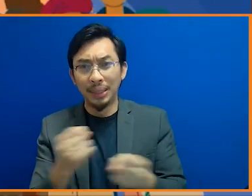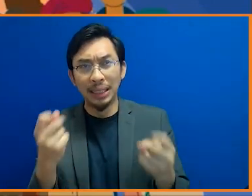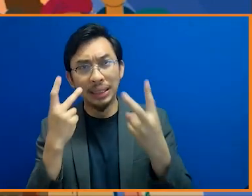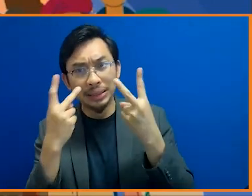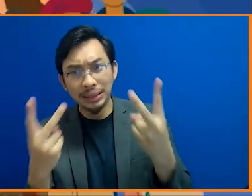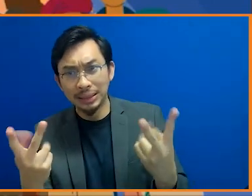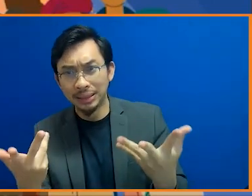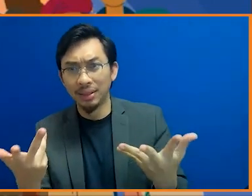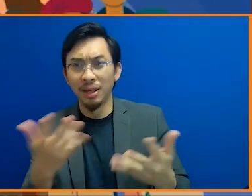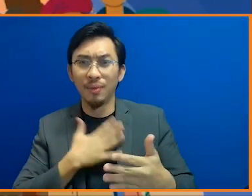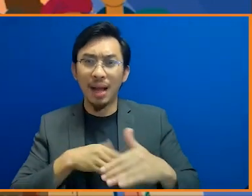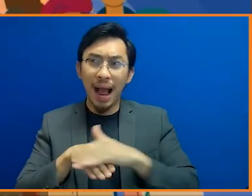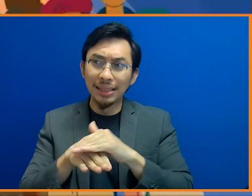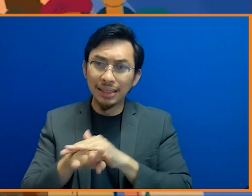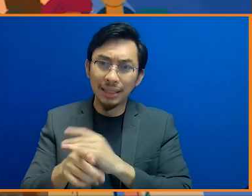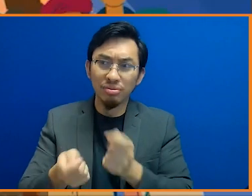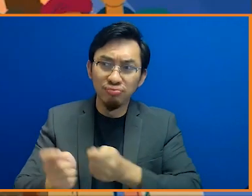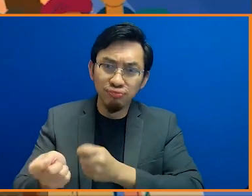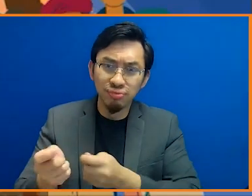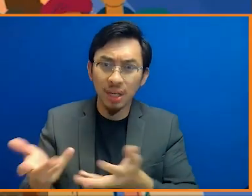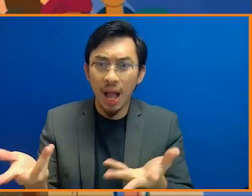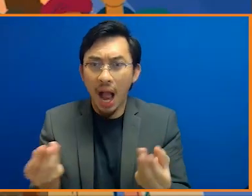So that's the thing,